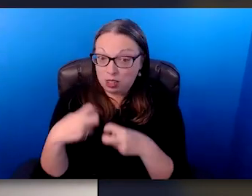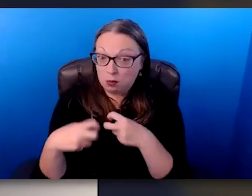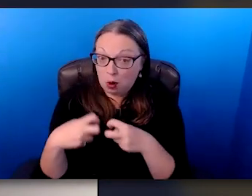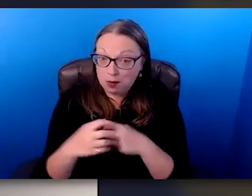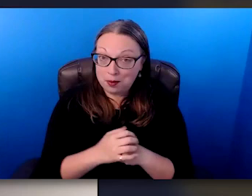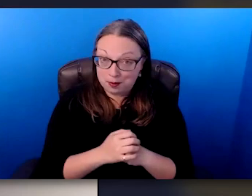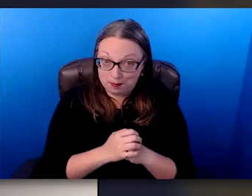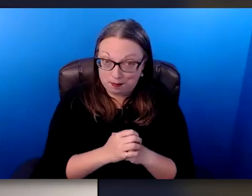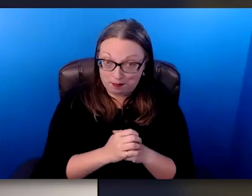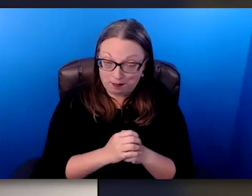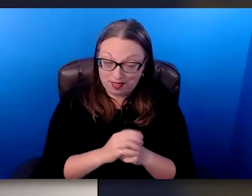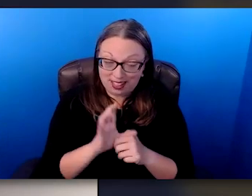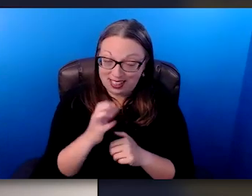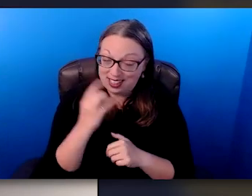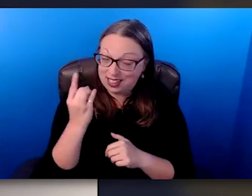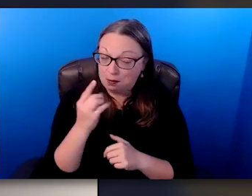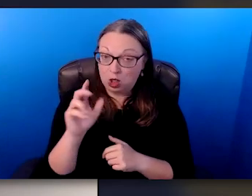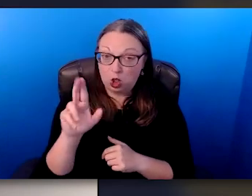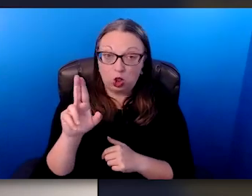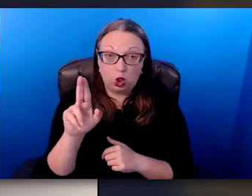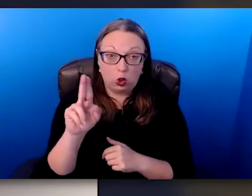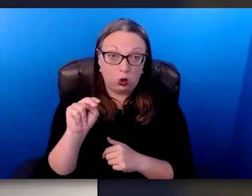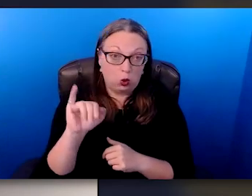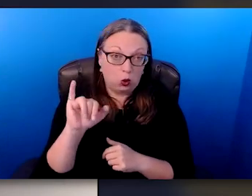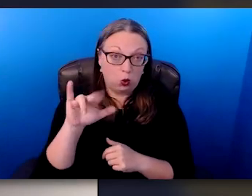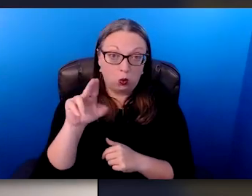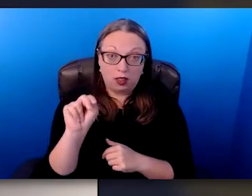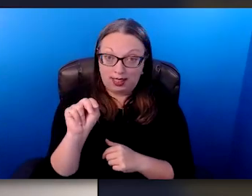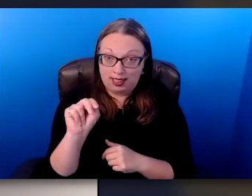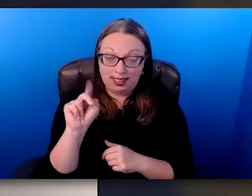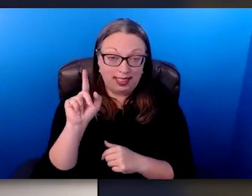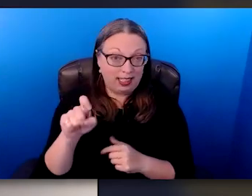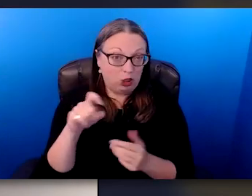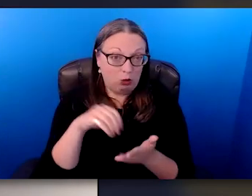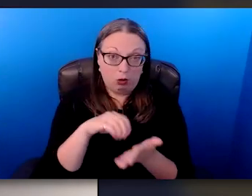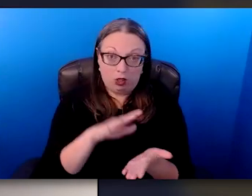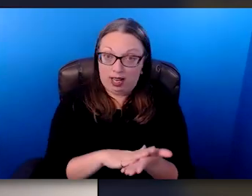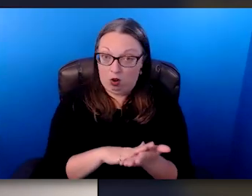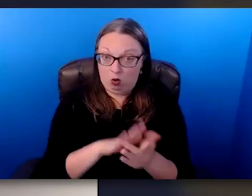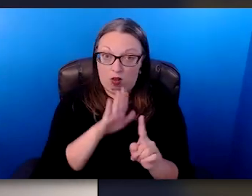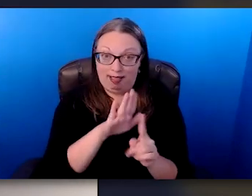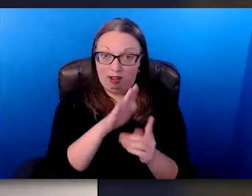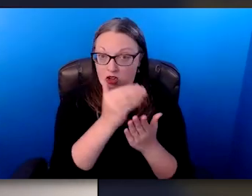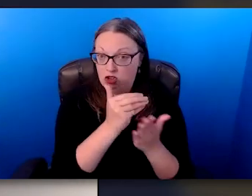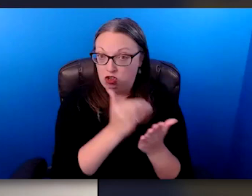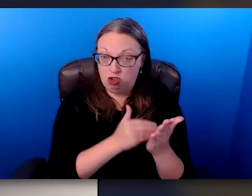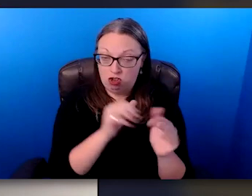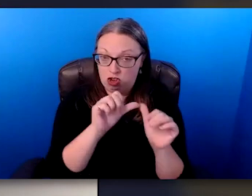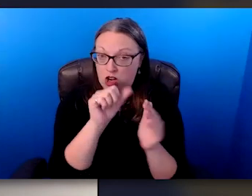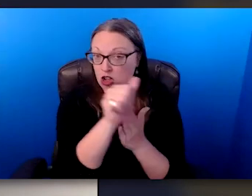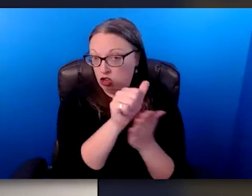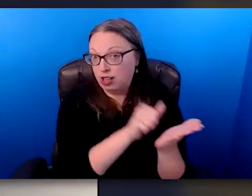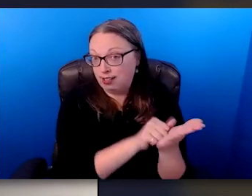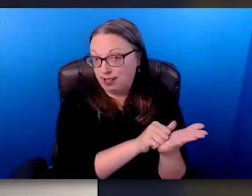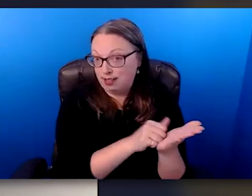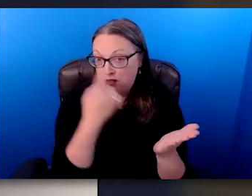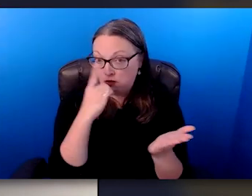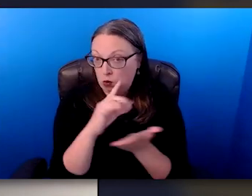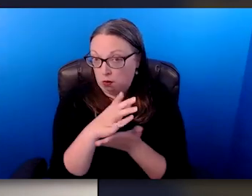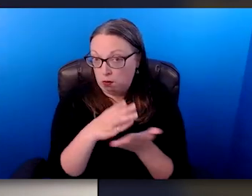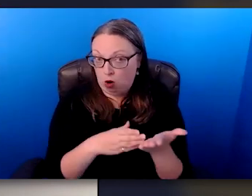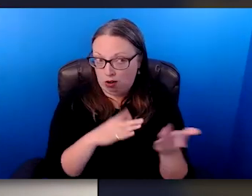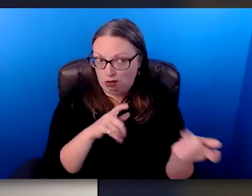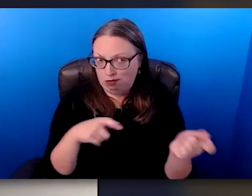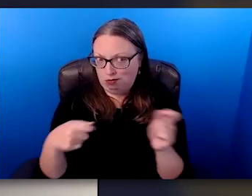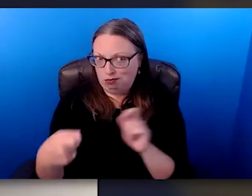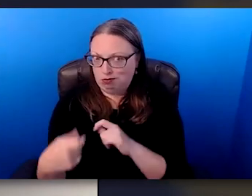yeah, I mean, it's something I think unions also need to be, you know, putting on their agendas as part of the